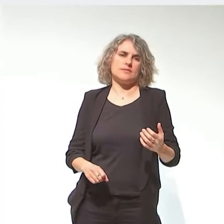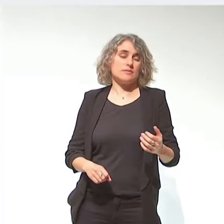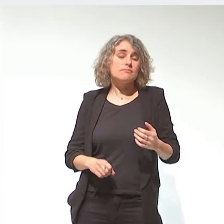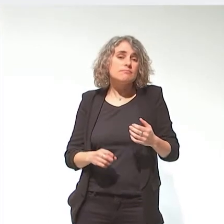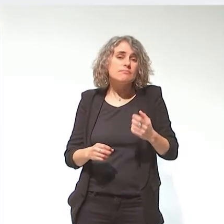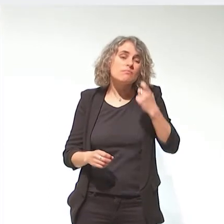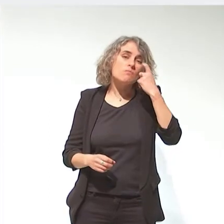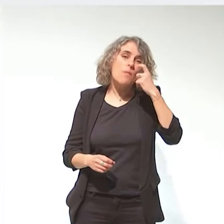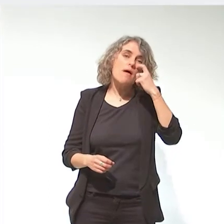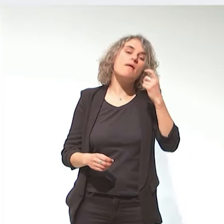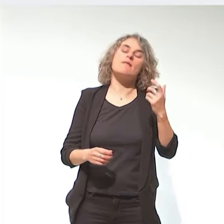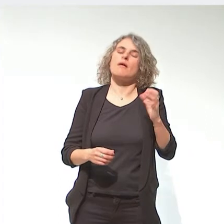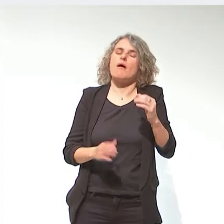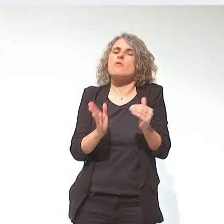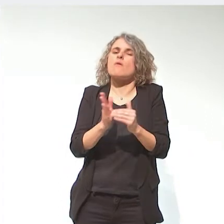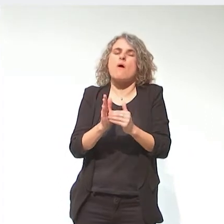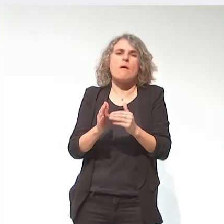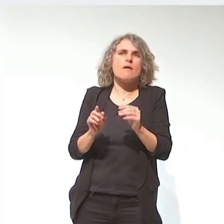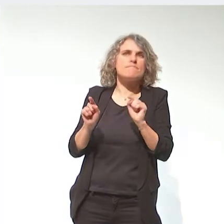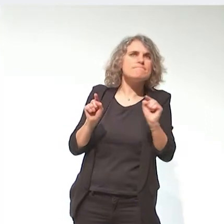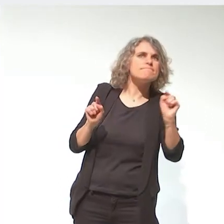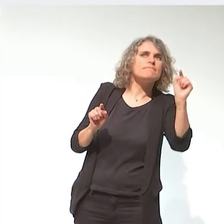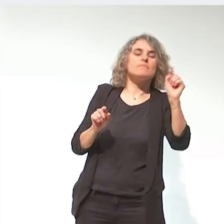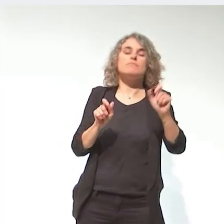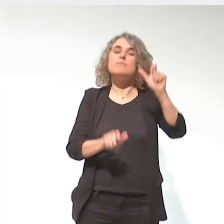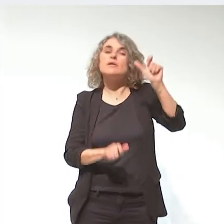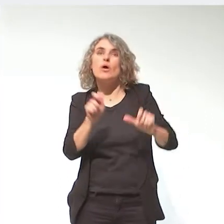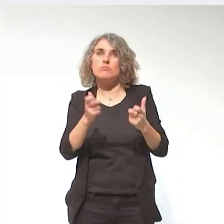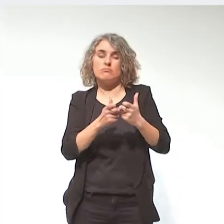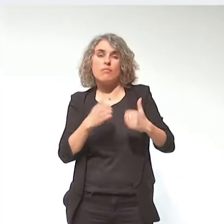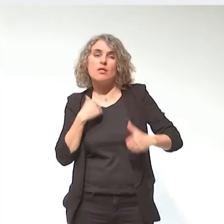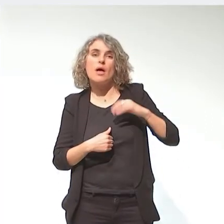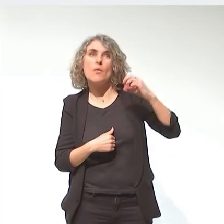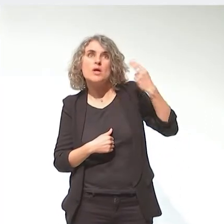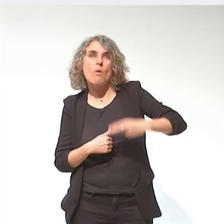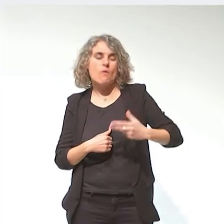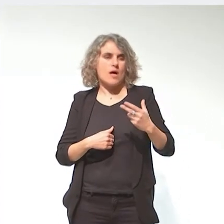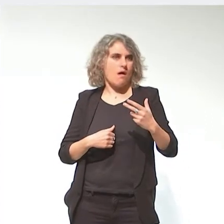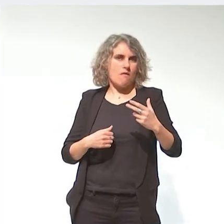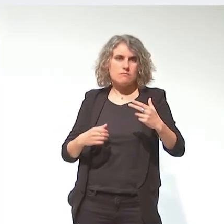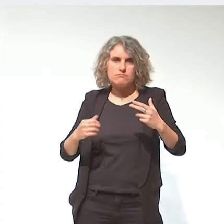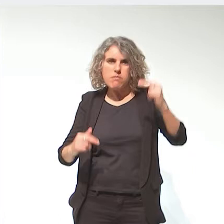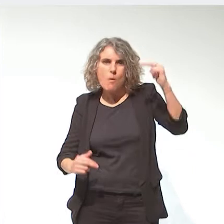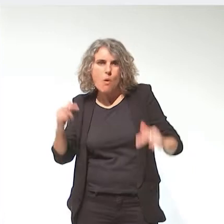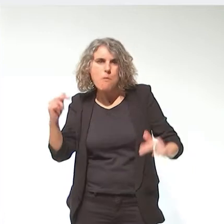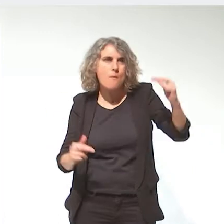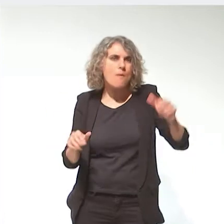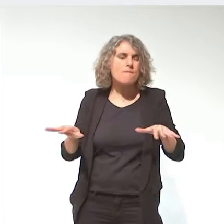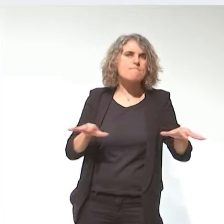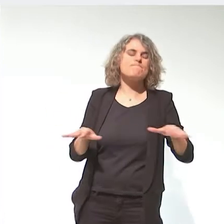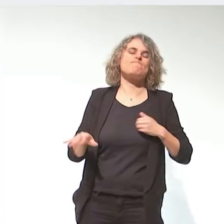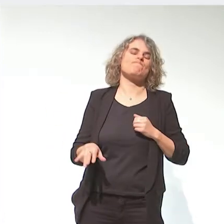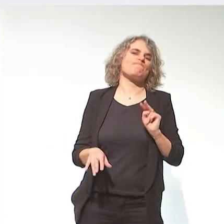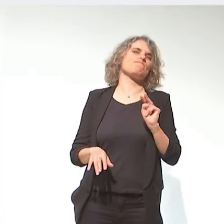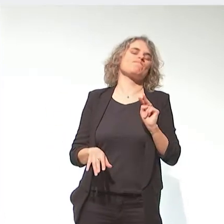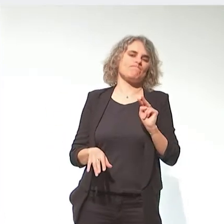between learners with and without disabilities. With policy tools and funds, the